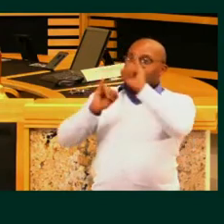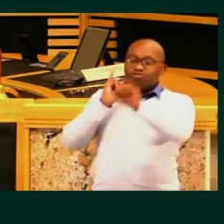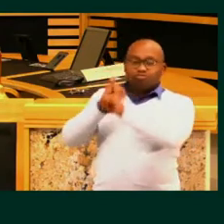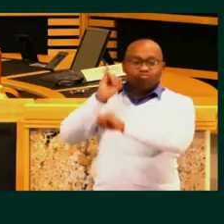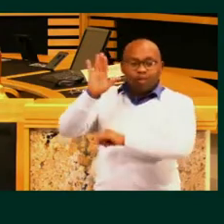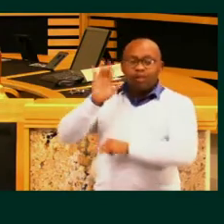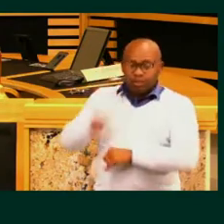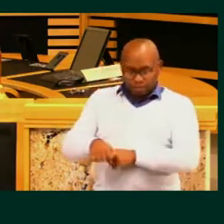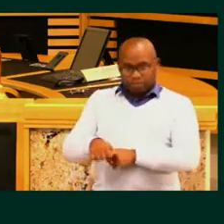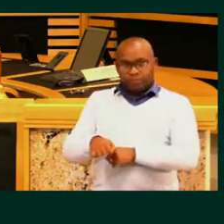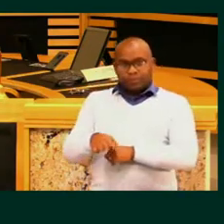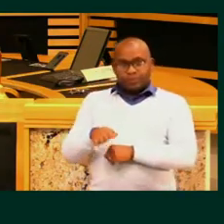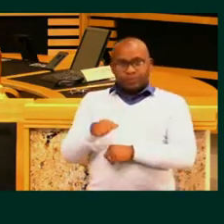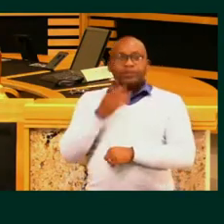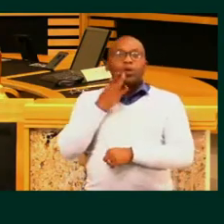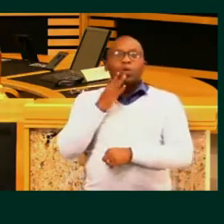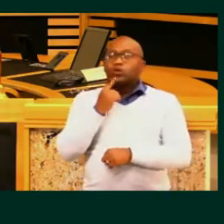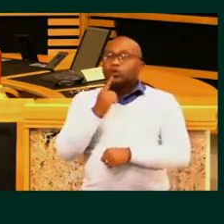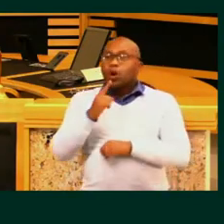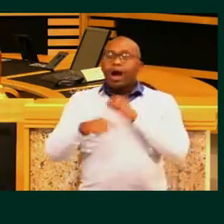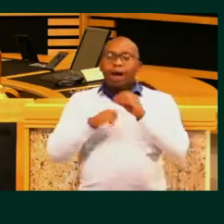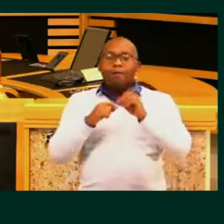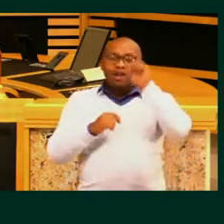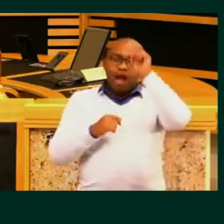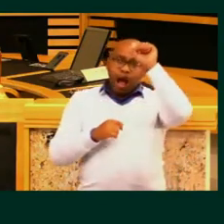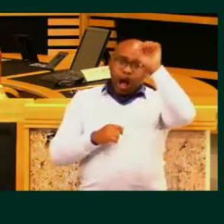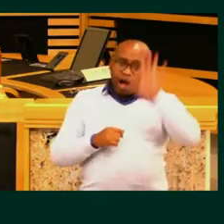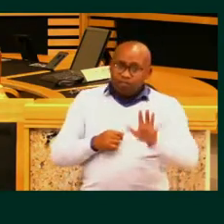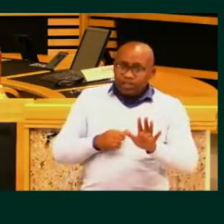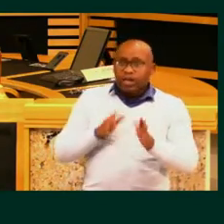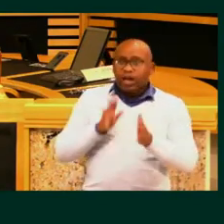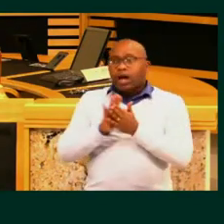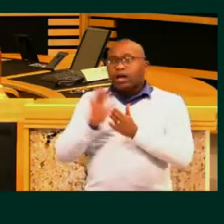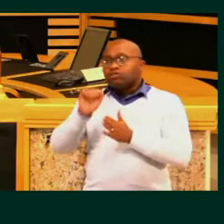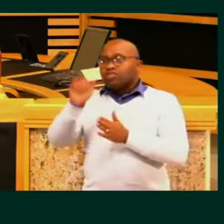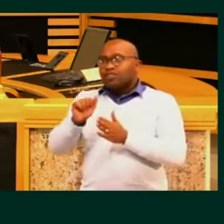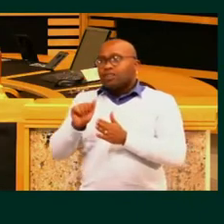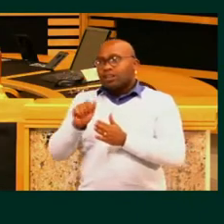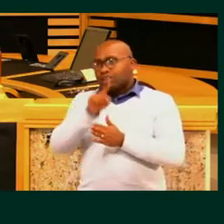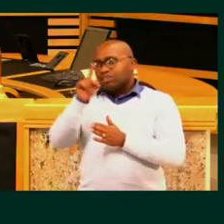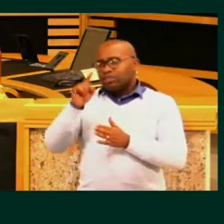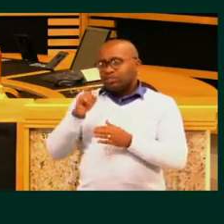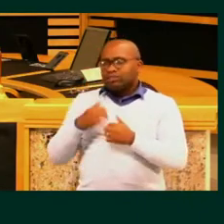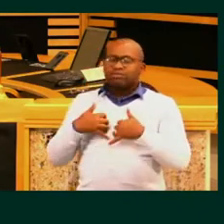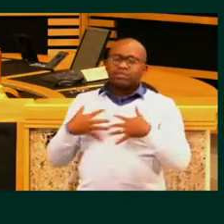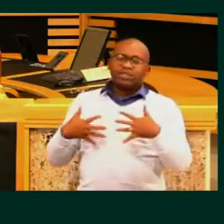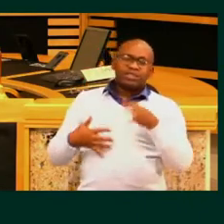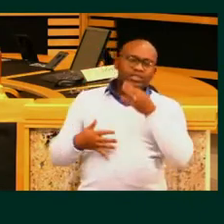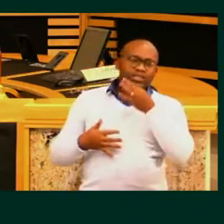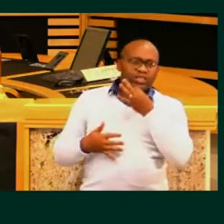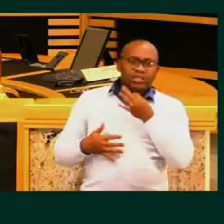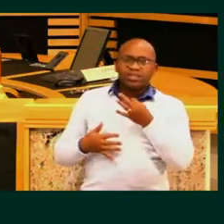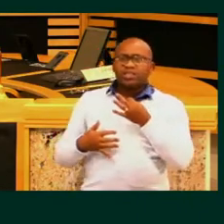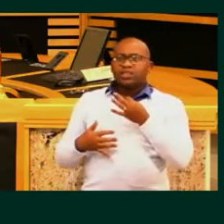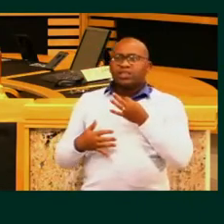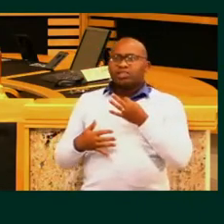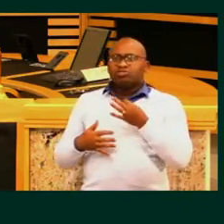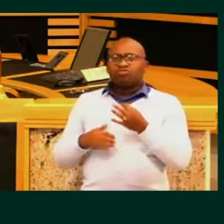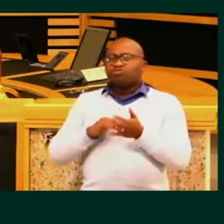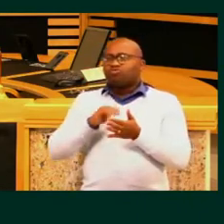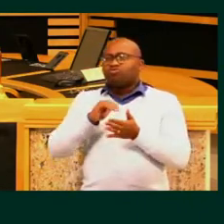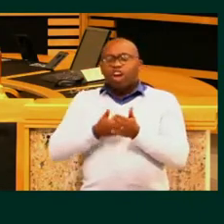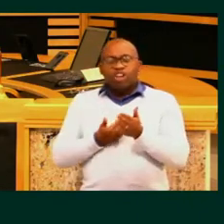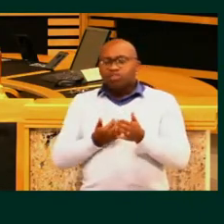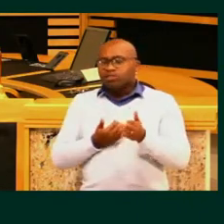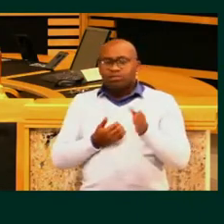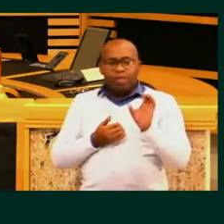about Africa and something about South Africa people started questioning about that they will start saying that it's only happen happening